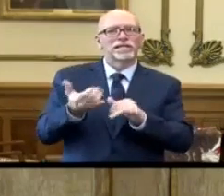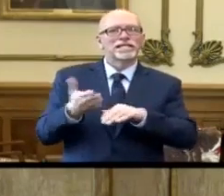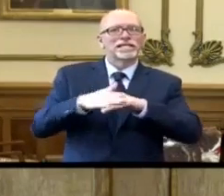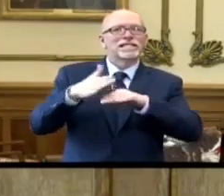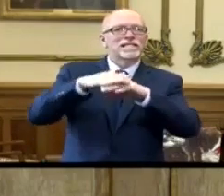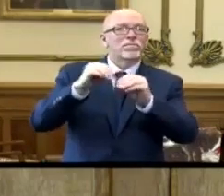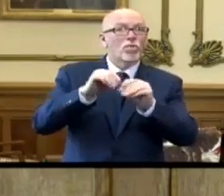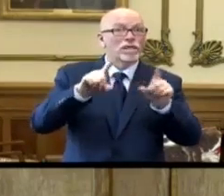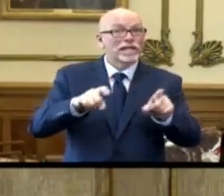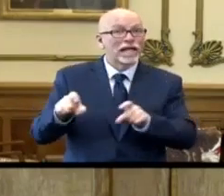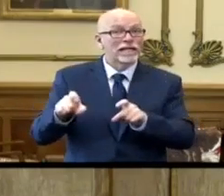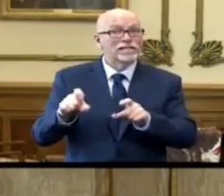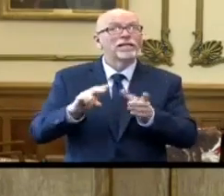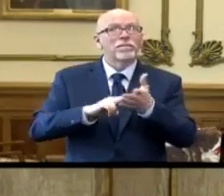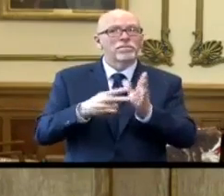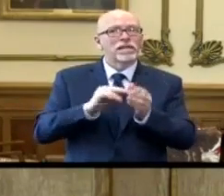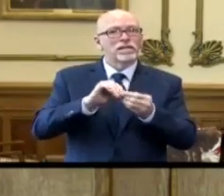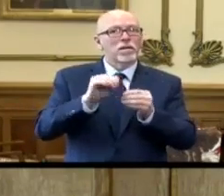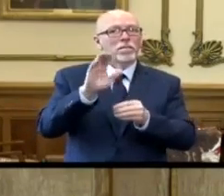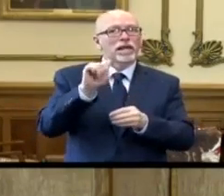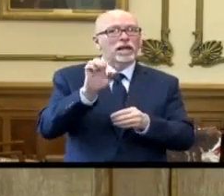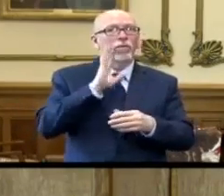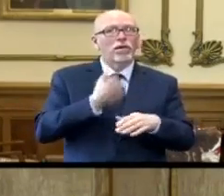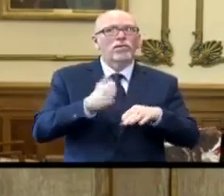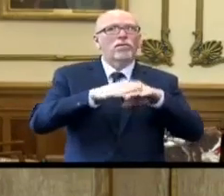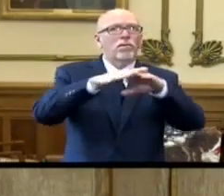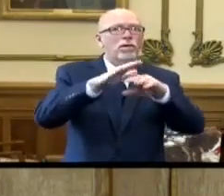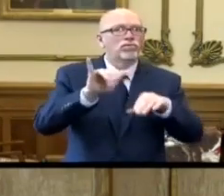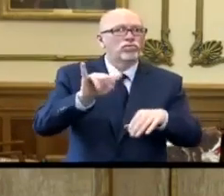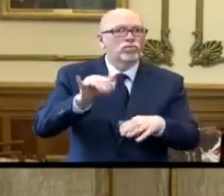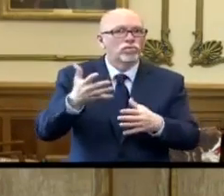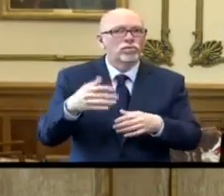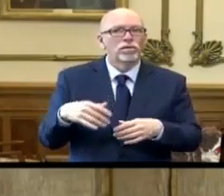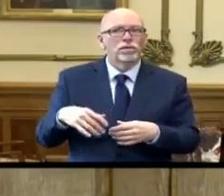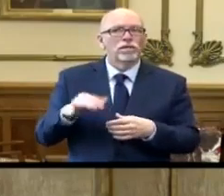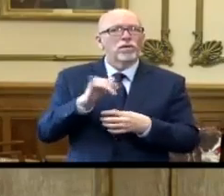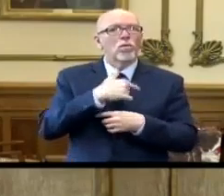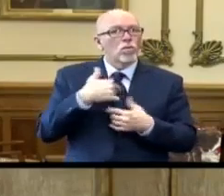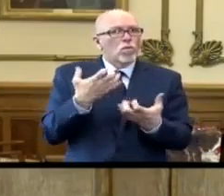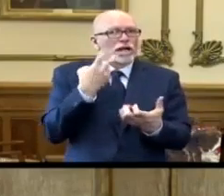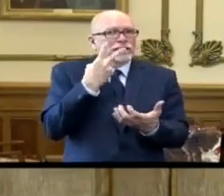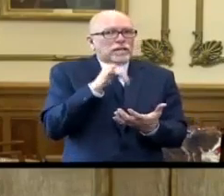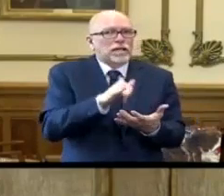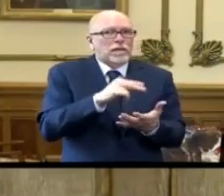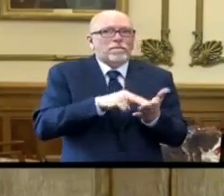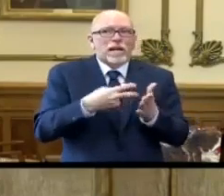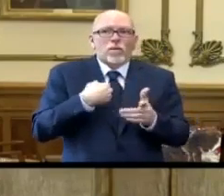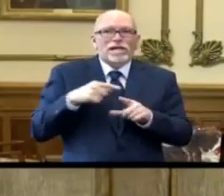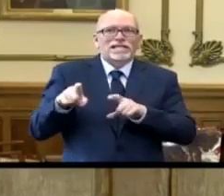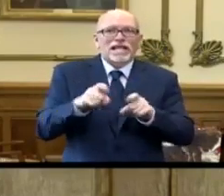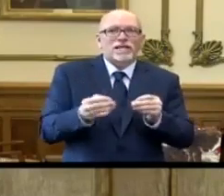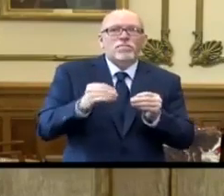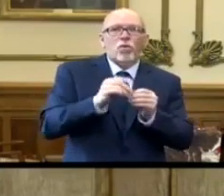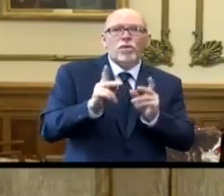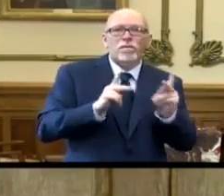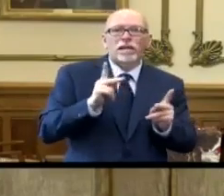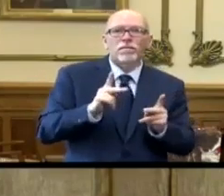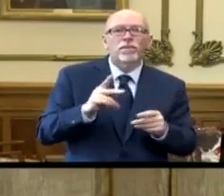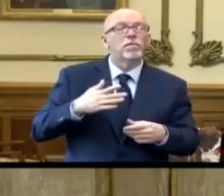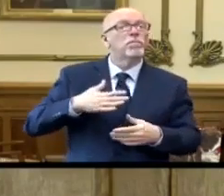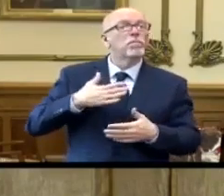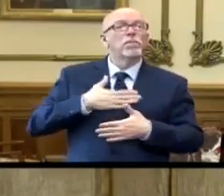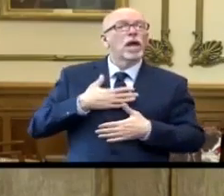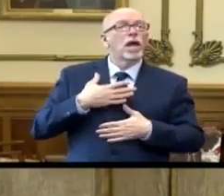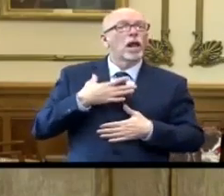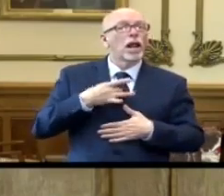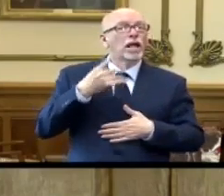of testing that they're doing, so the number of cases continues to go up, and that's what we want to see, because that means we're testing more people. What I would like to